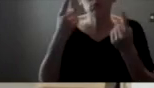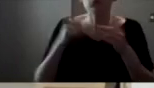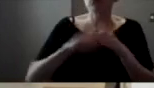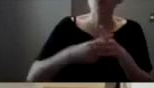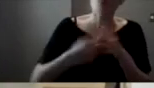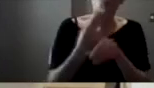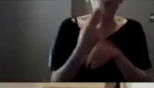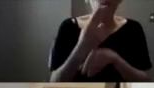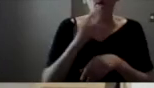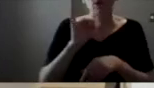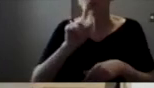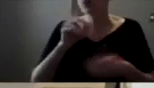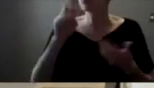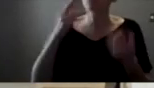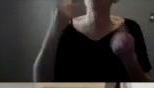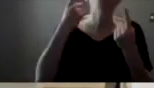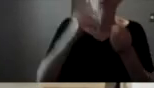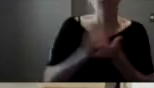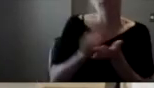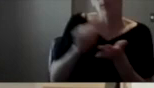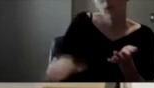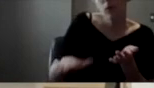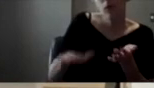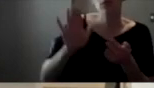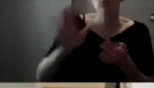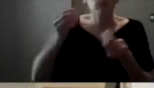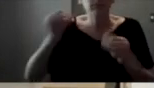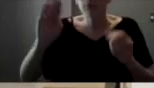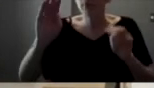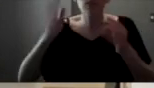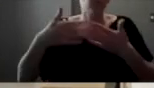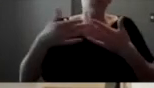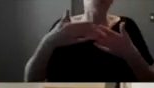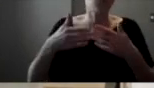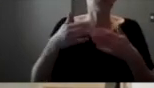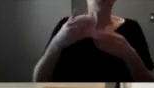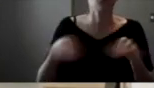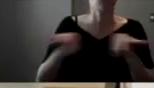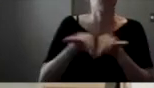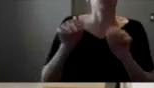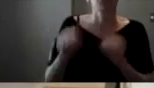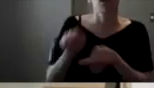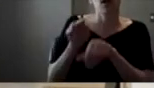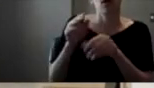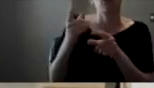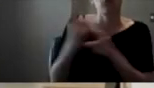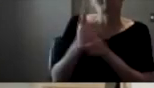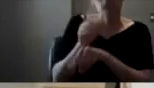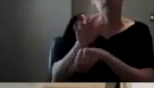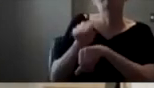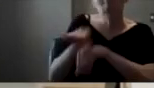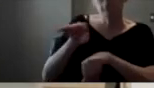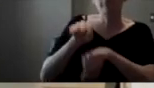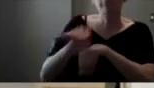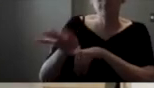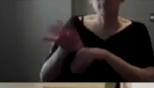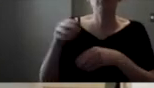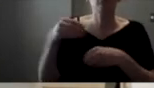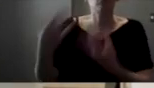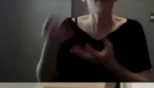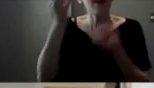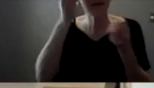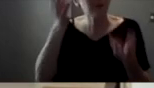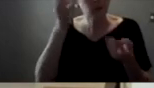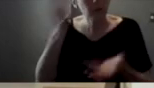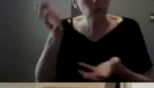considers removal of the IUD, being able to provide additional information